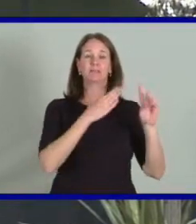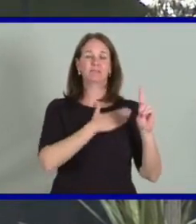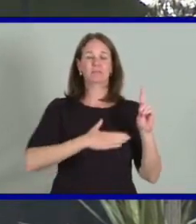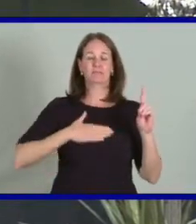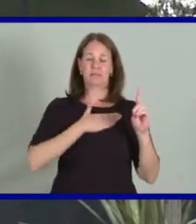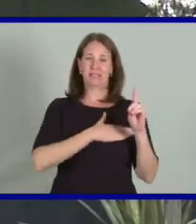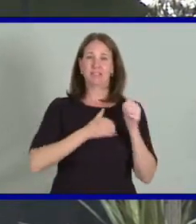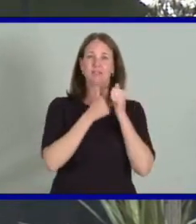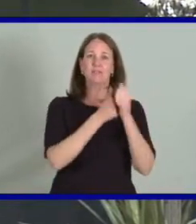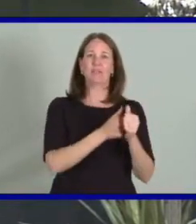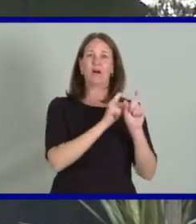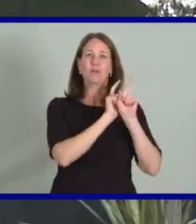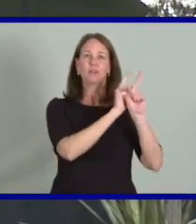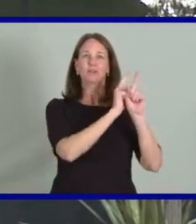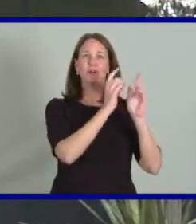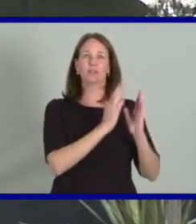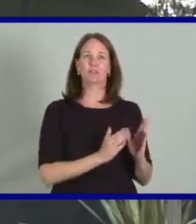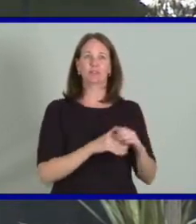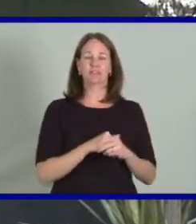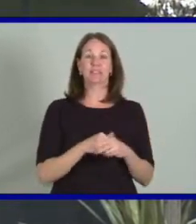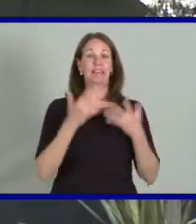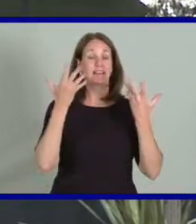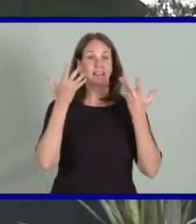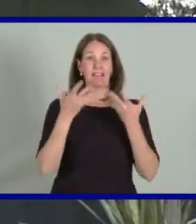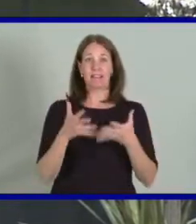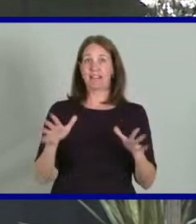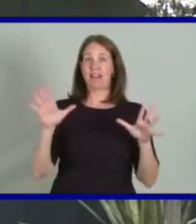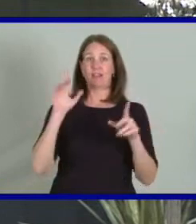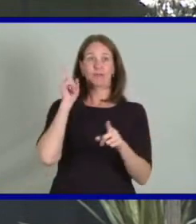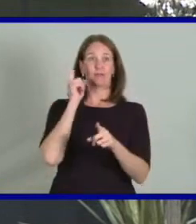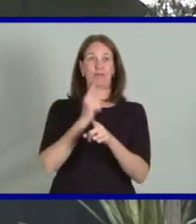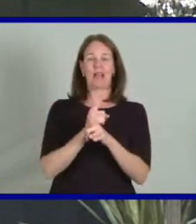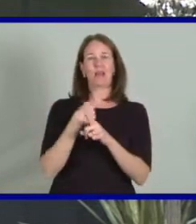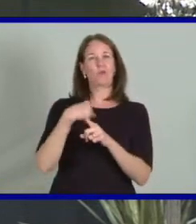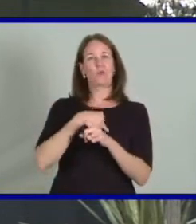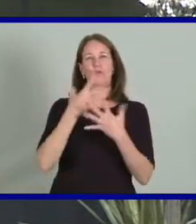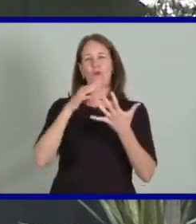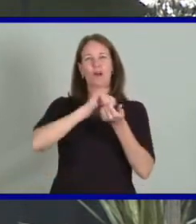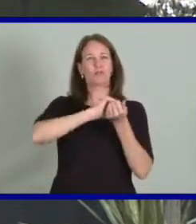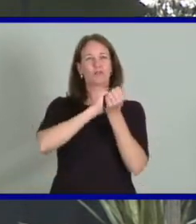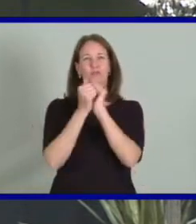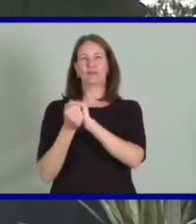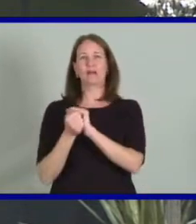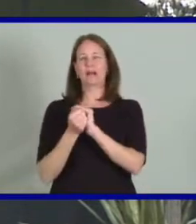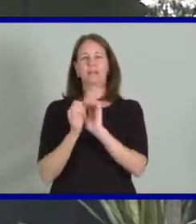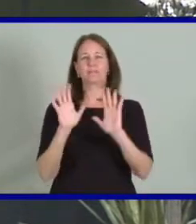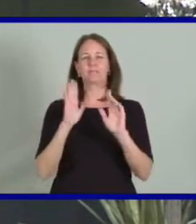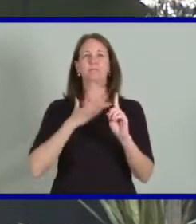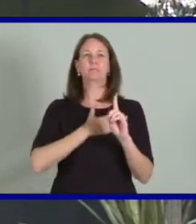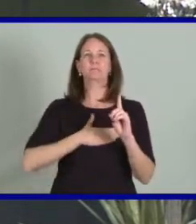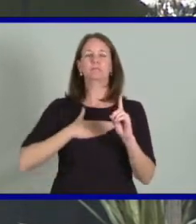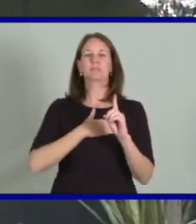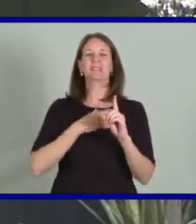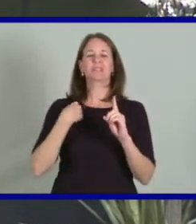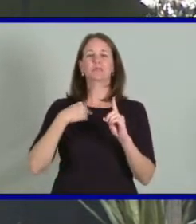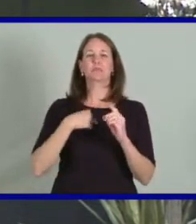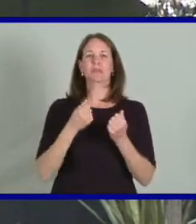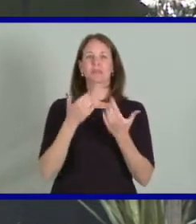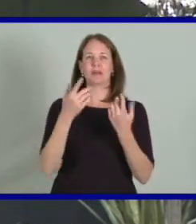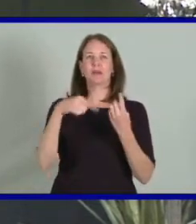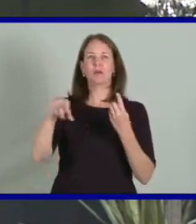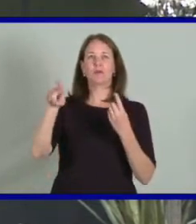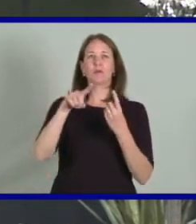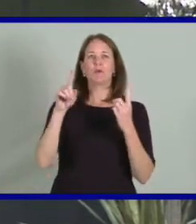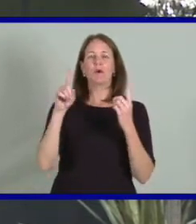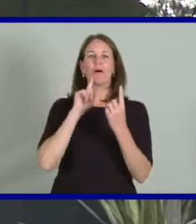of the marshals. Guests and graduates, in order to prevent crowding, we suggest that you meet somewhere over near Coleman's Commons